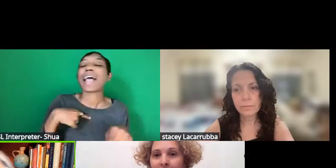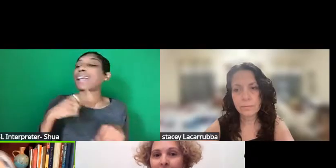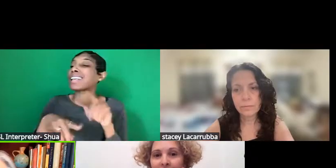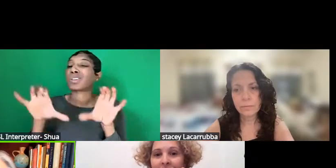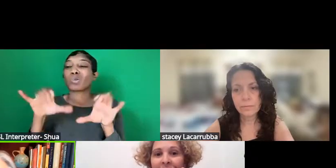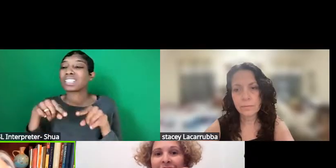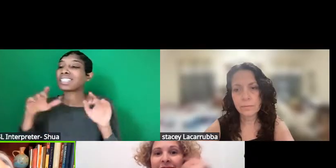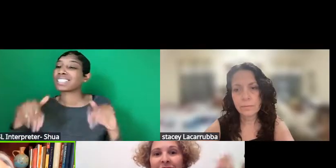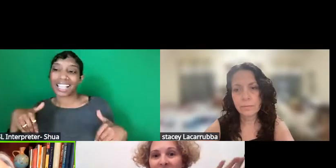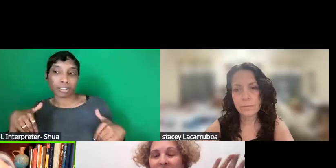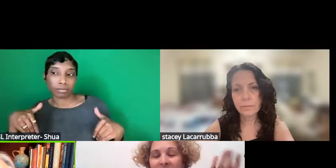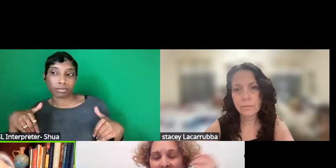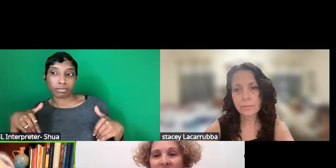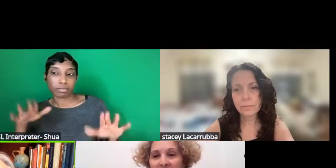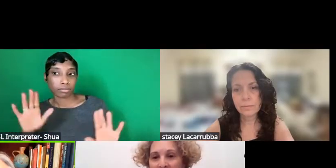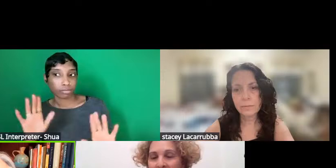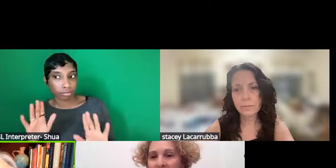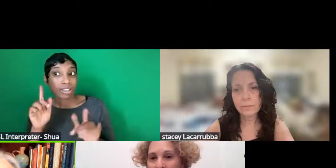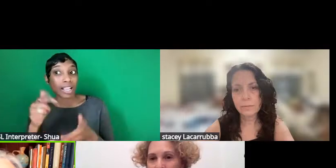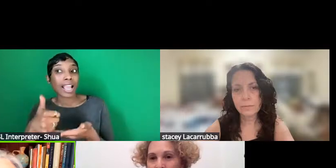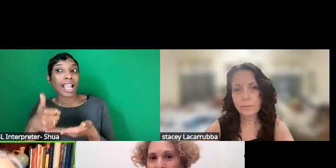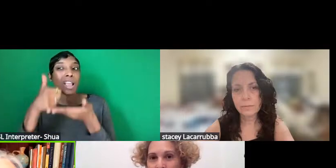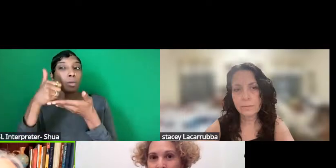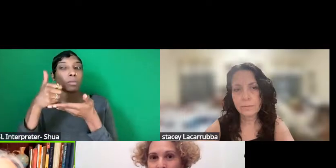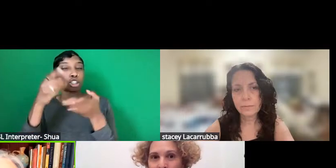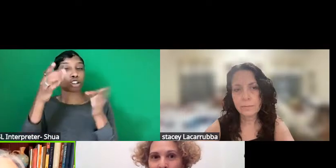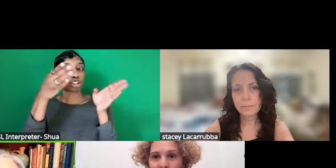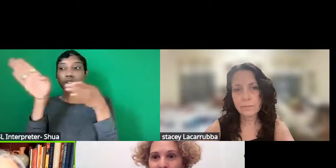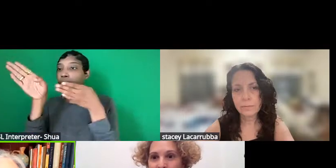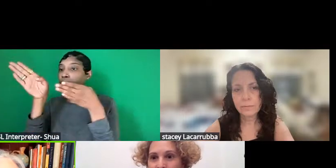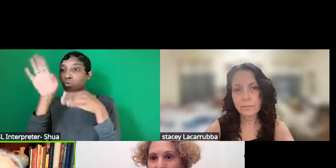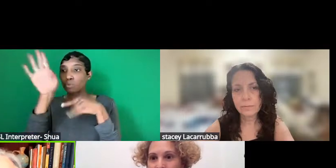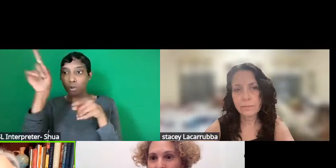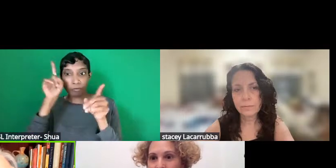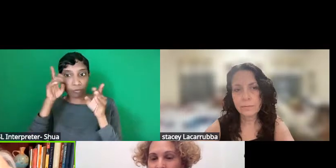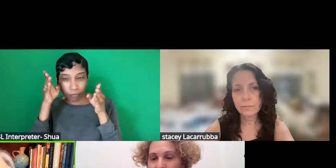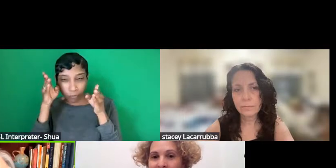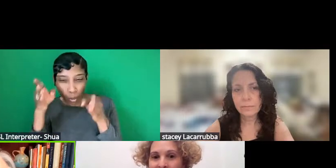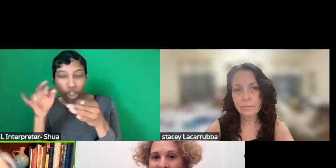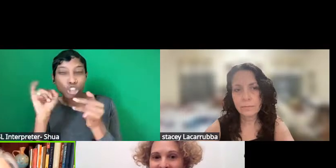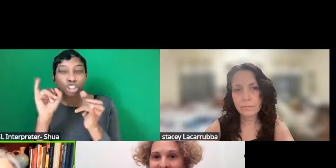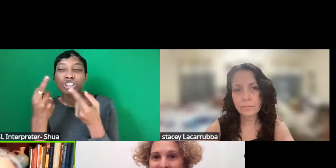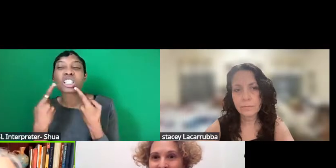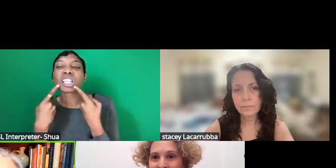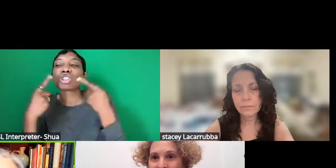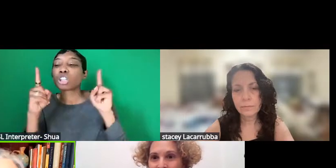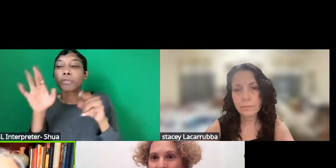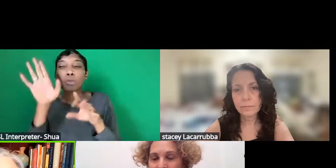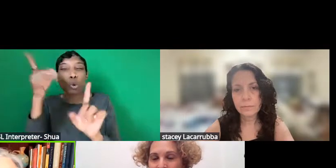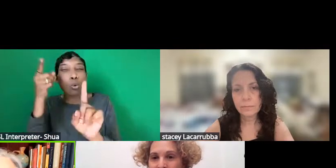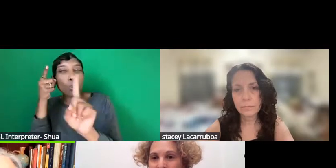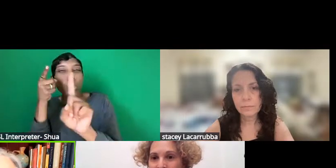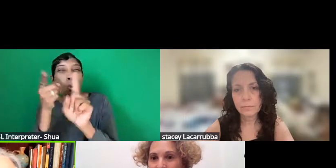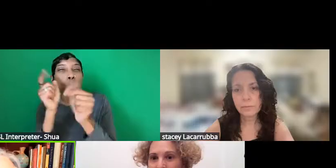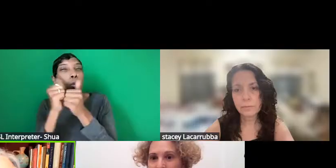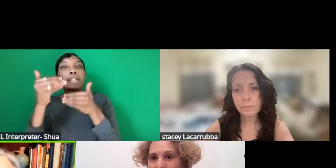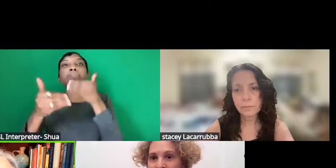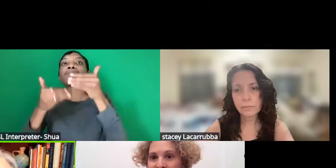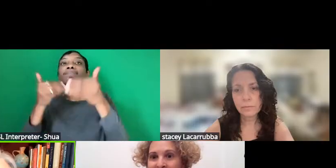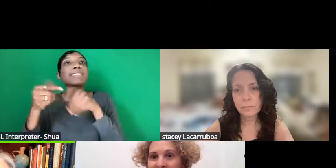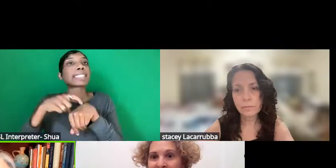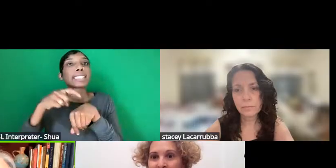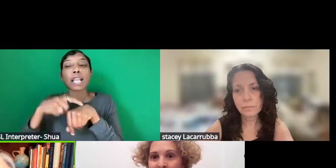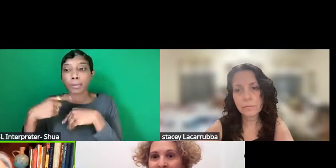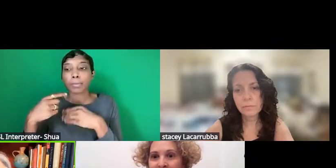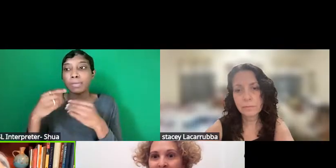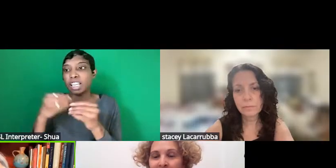yet. And this helps shift your focus to just achieving realistic goals with time, effort,